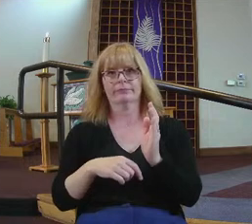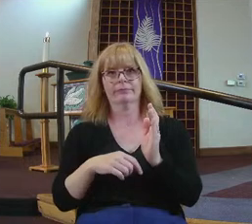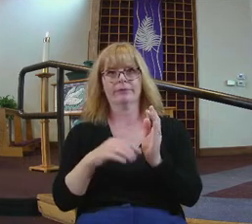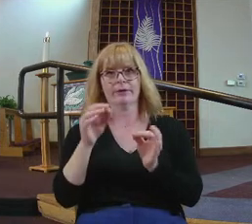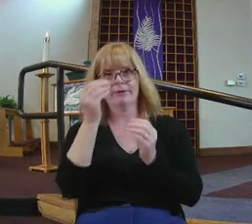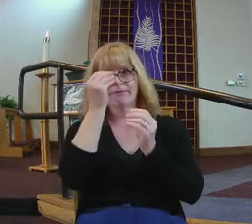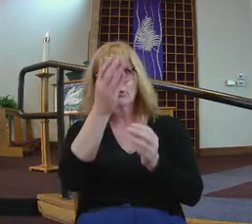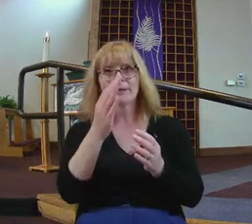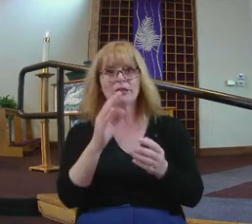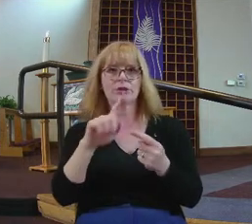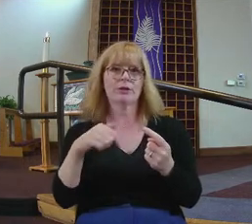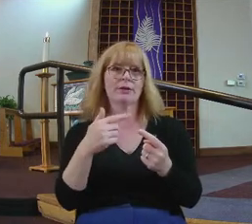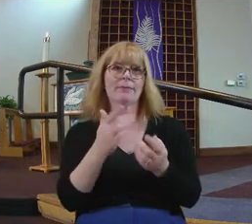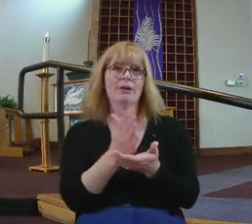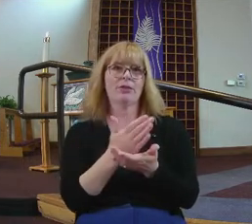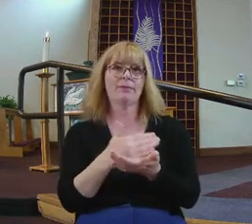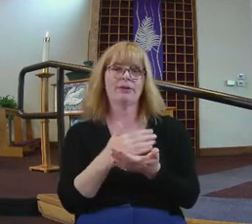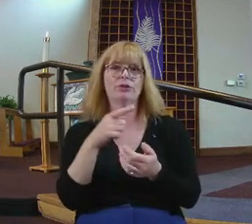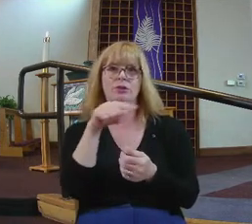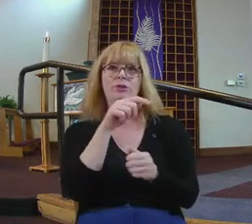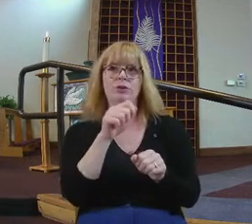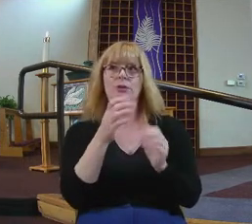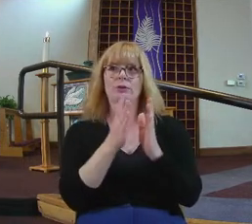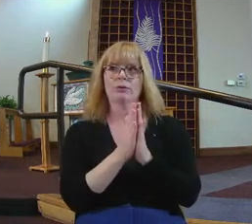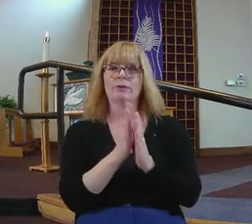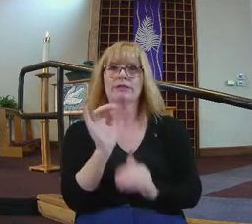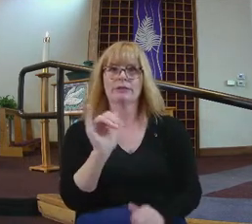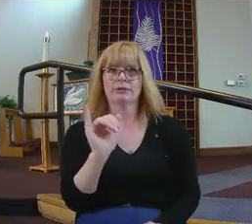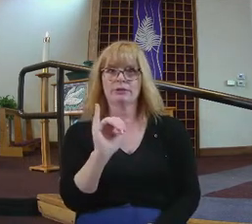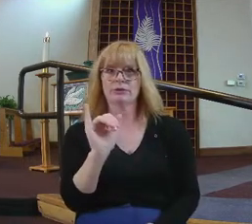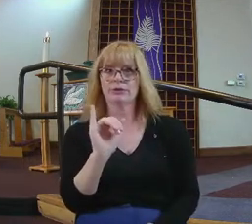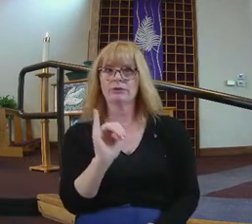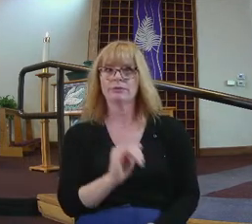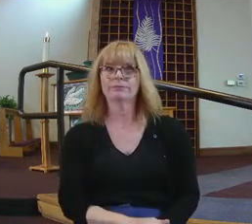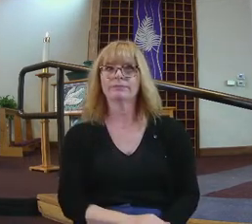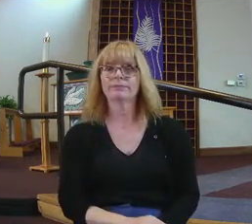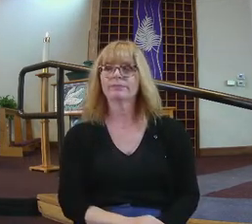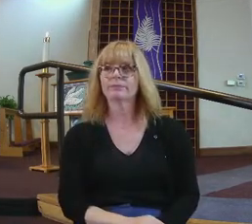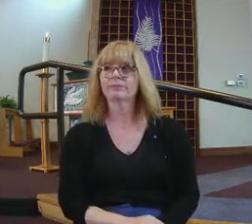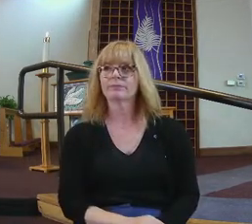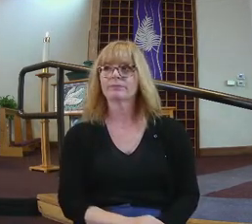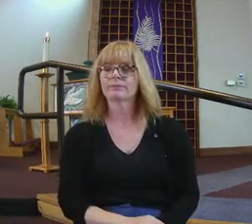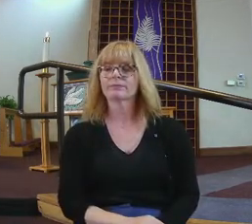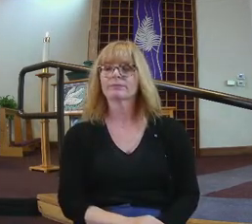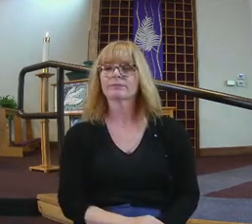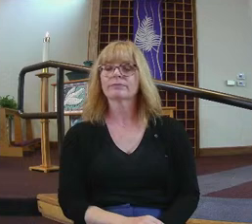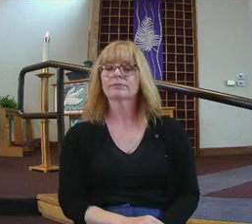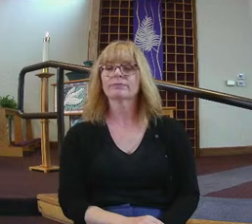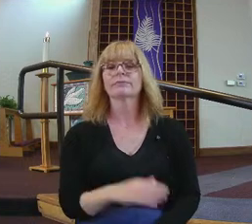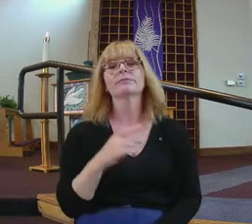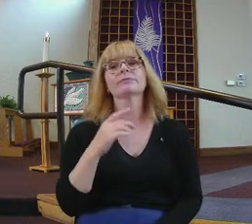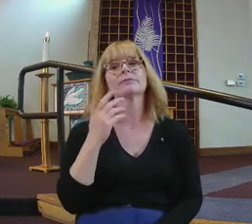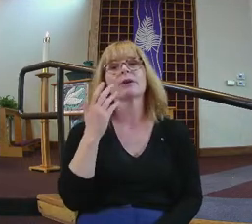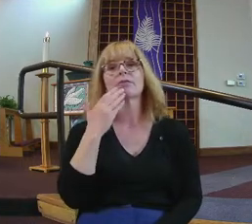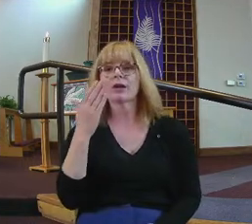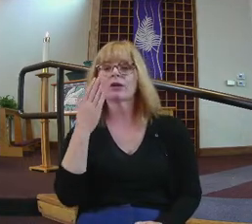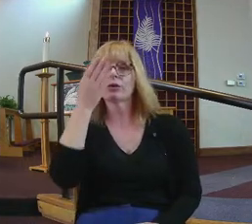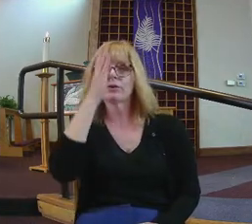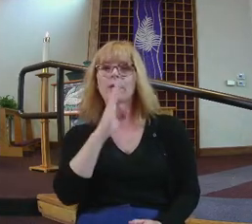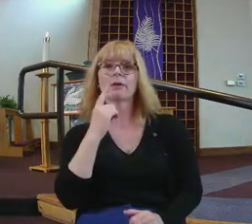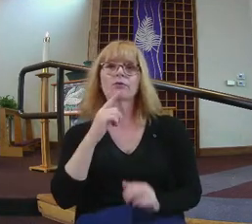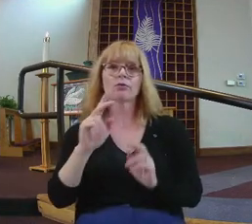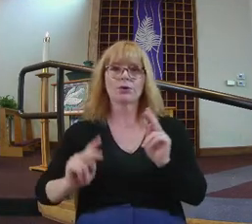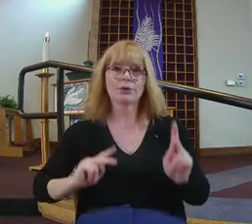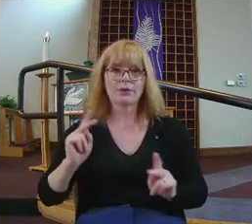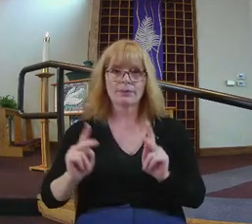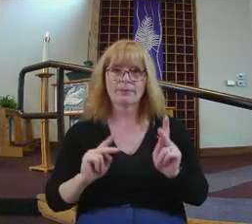church office that you can request as well. Now, in appreciation for the remarkable people God places into our lives, helping us to stretch